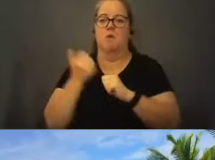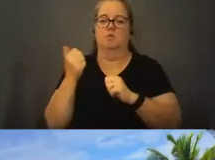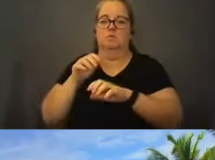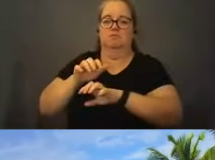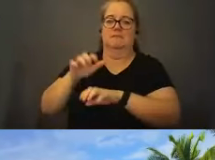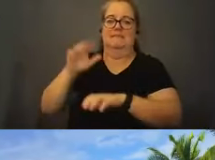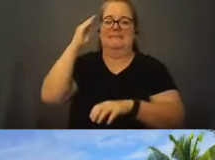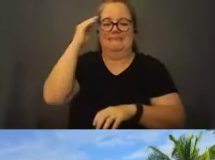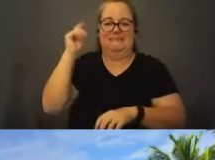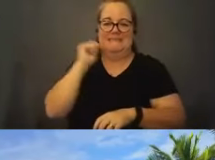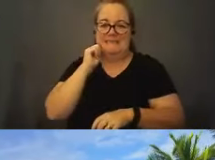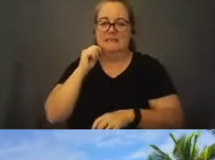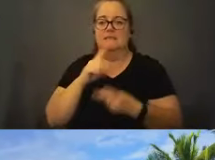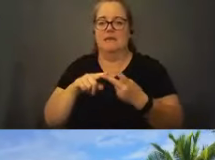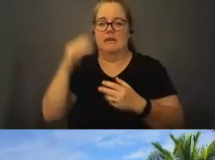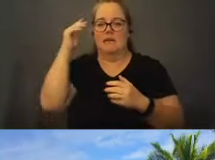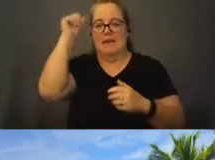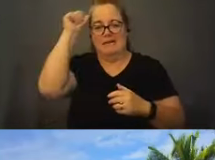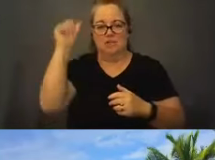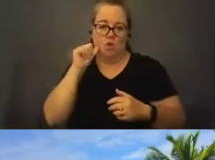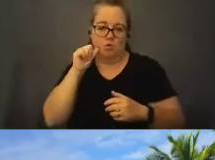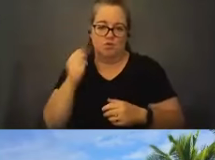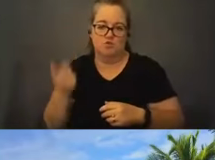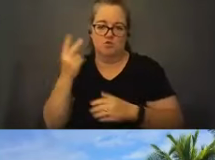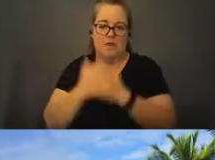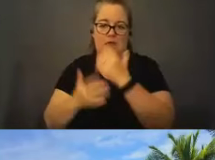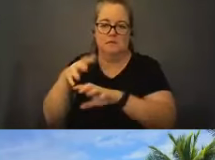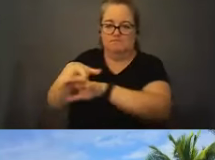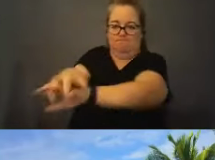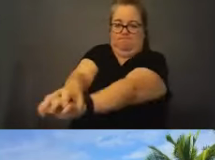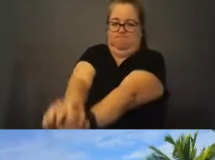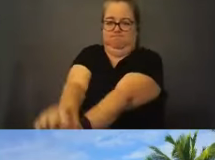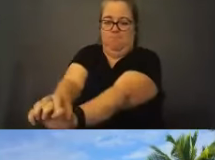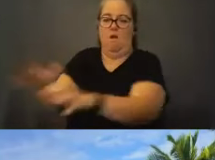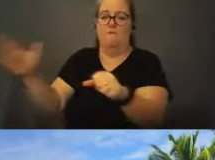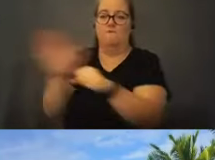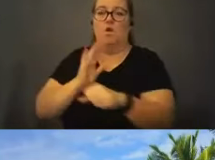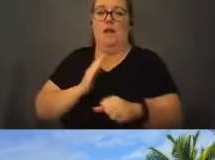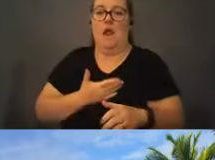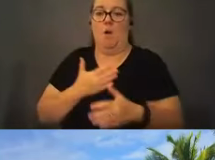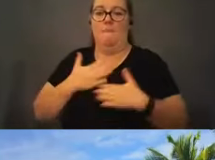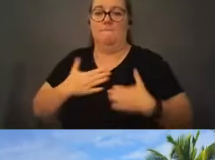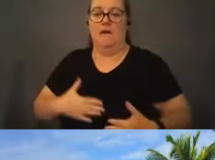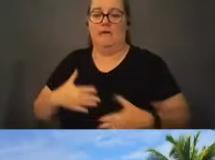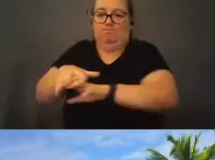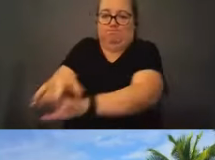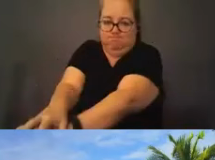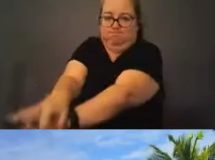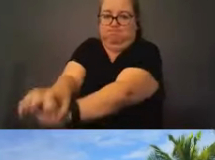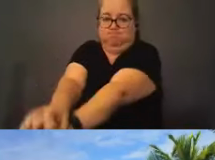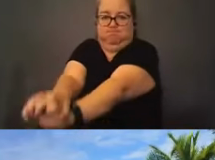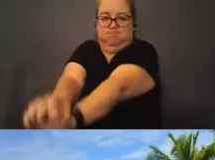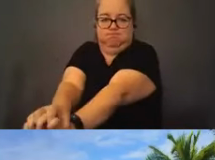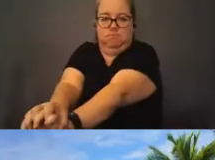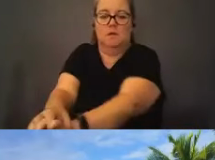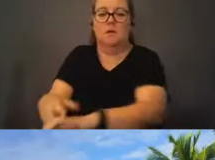and adults, 2 hands, and we're using our whole body to push on them. So you're just thinking about how